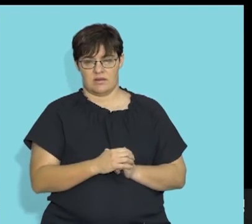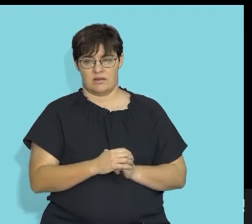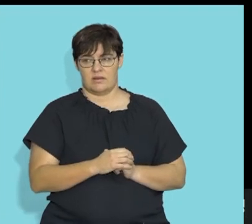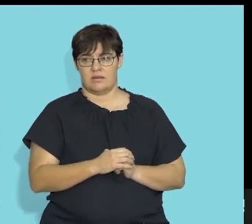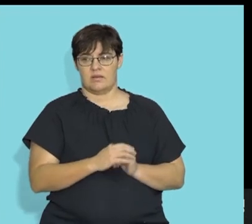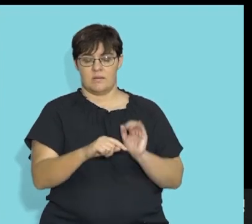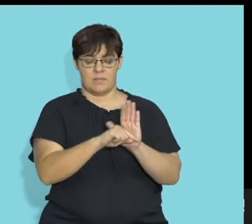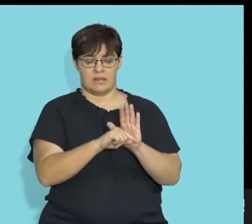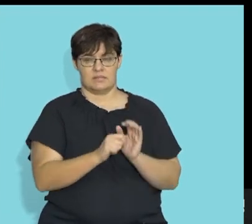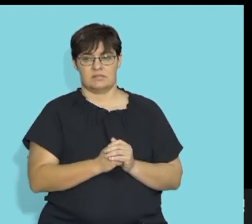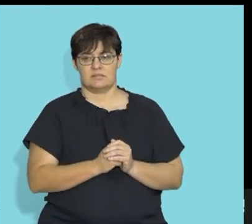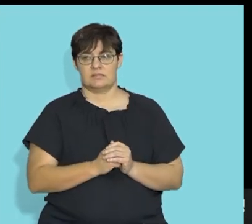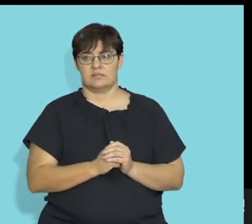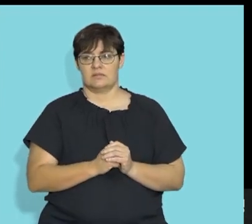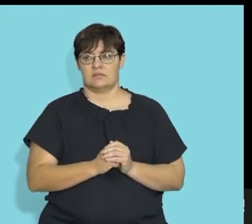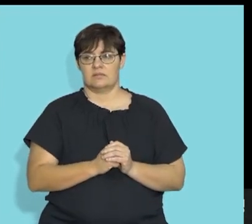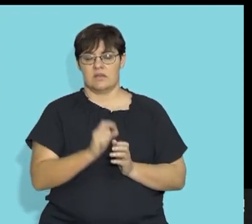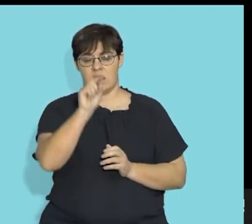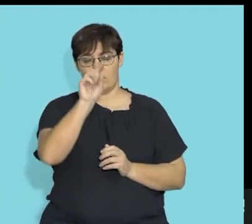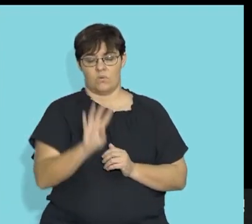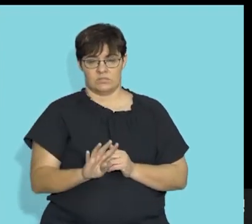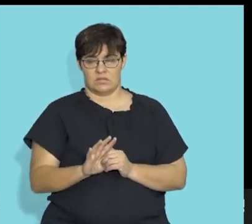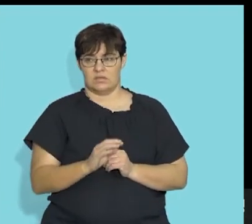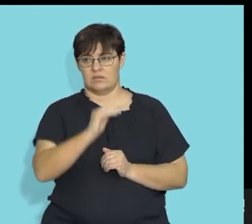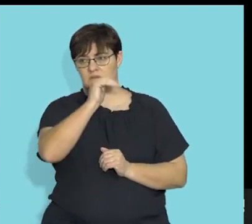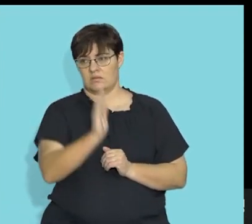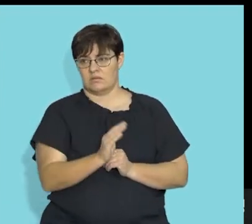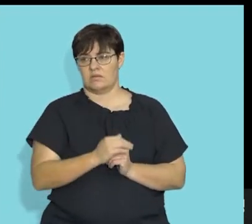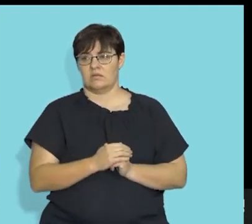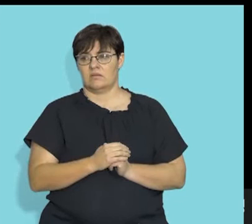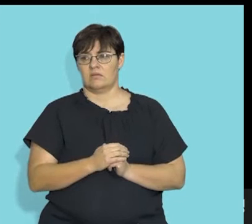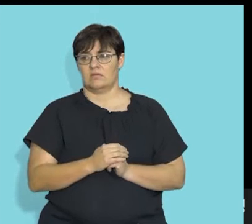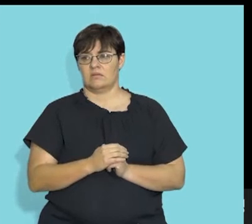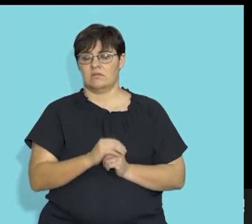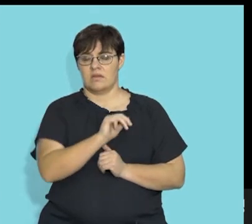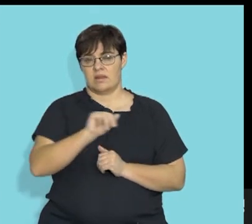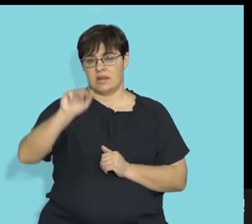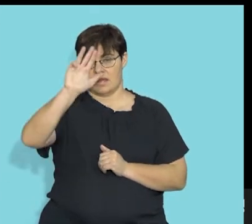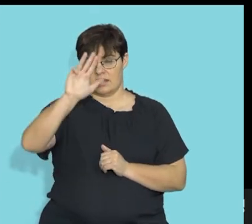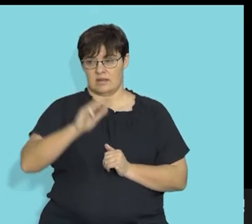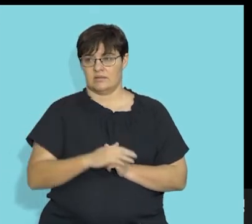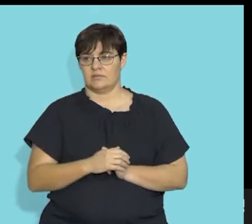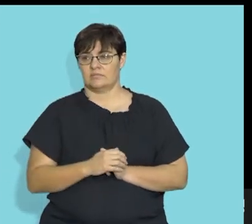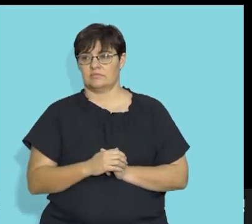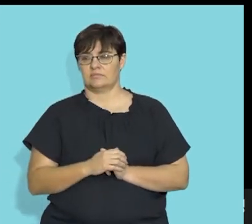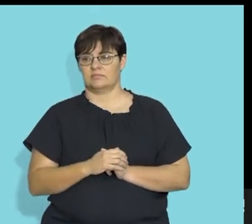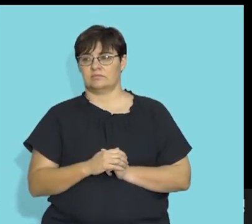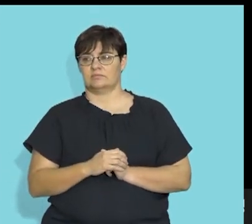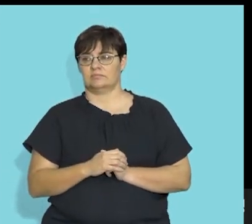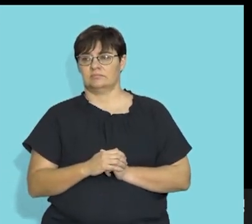multiplied by 1 minus a quarter to the power of